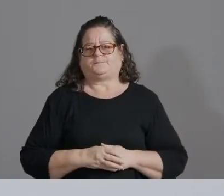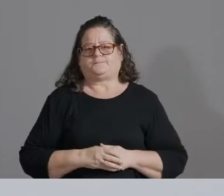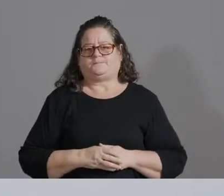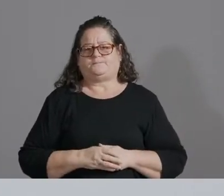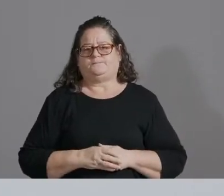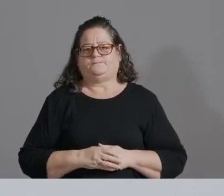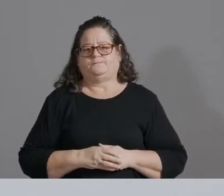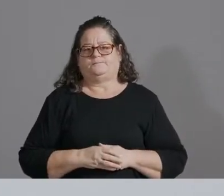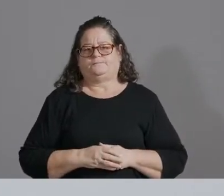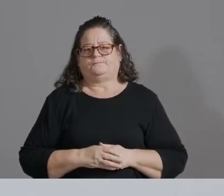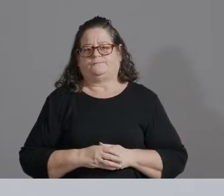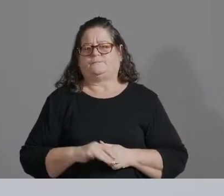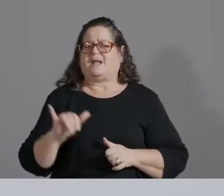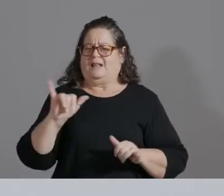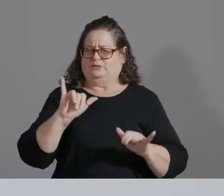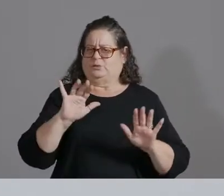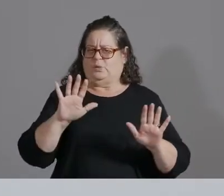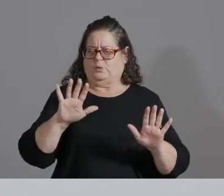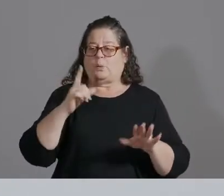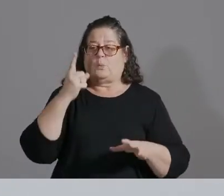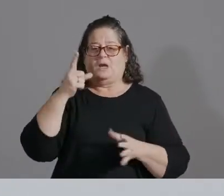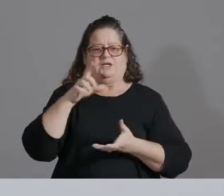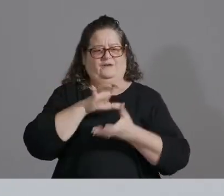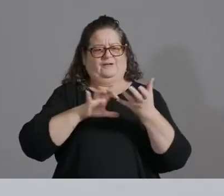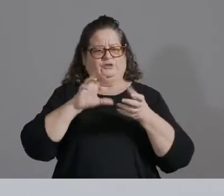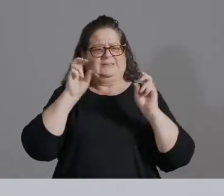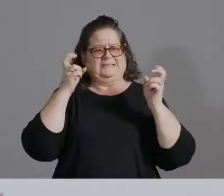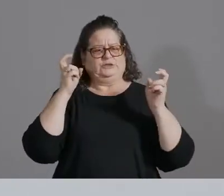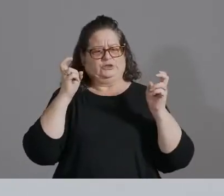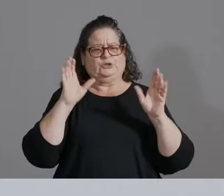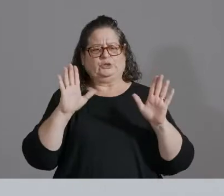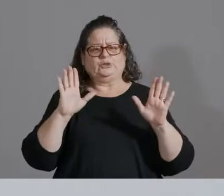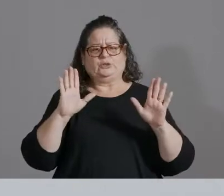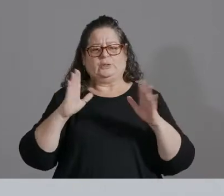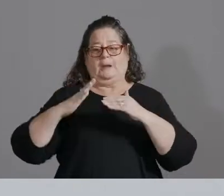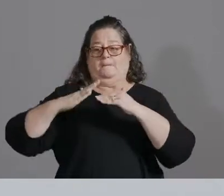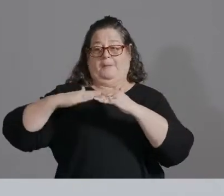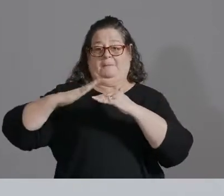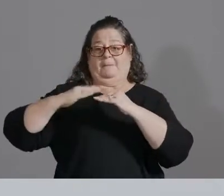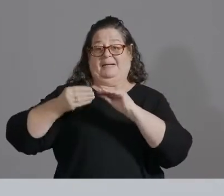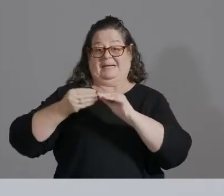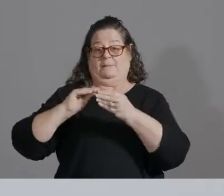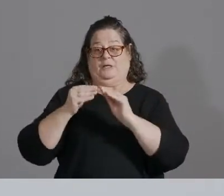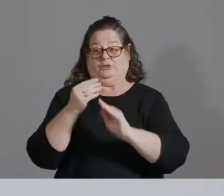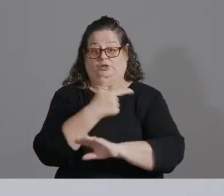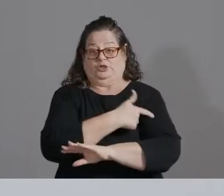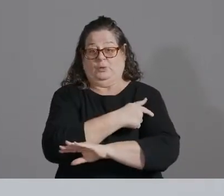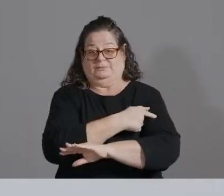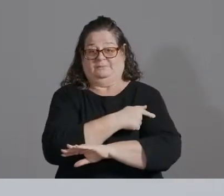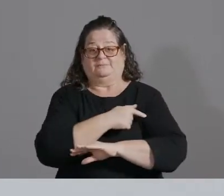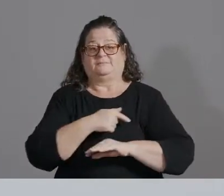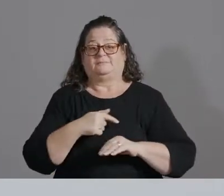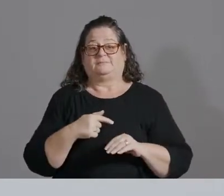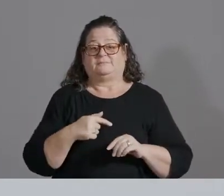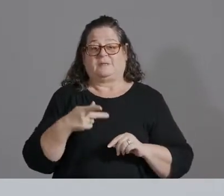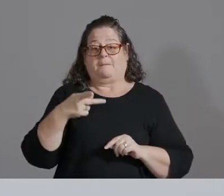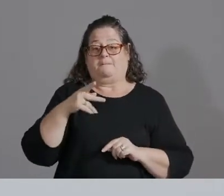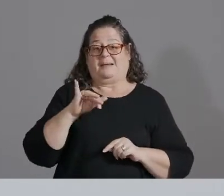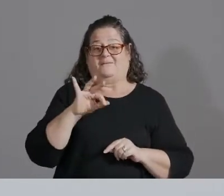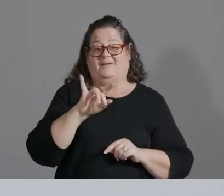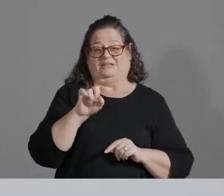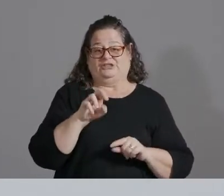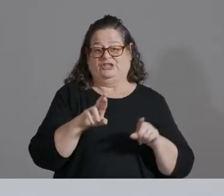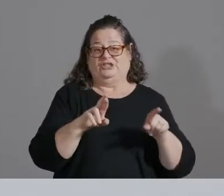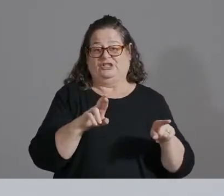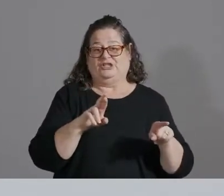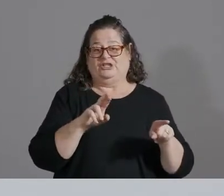that confusing issue about like the minimum number of doses. So for Pfizer, we have to either round up or round down to